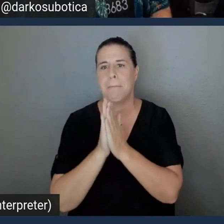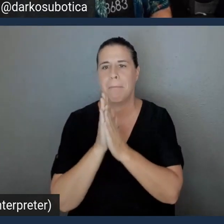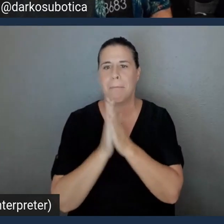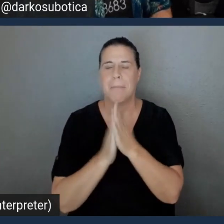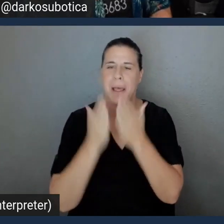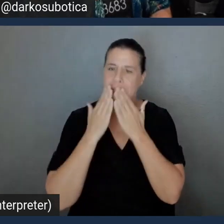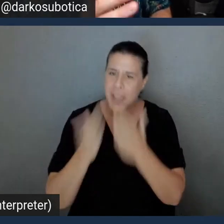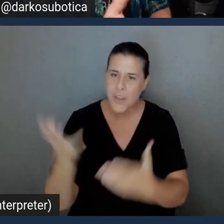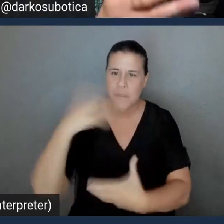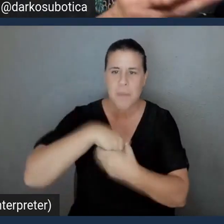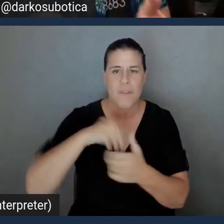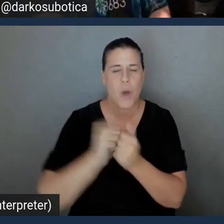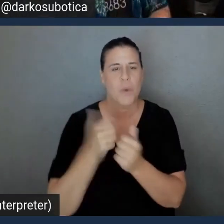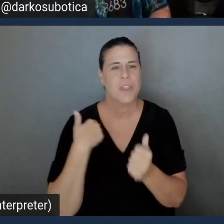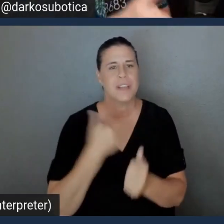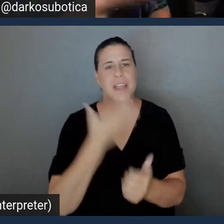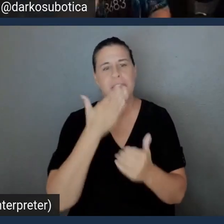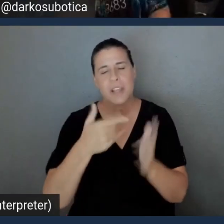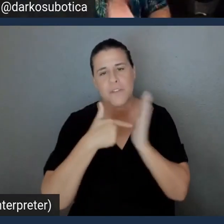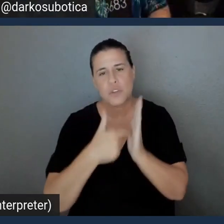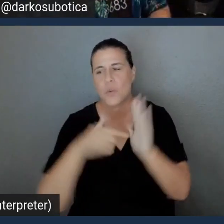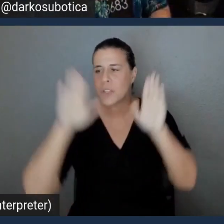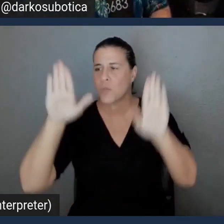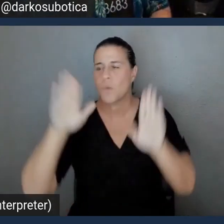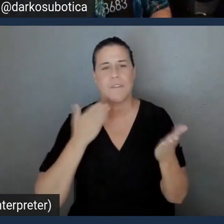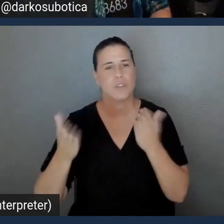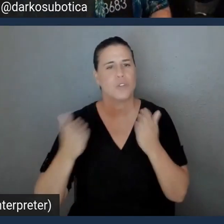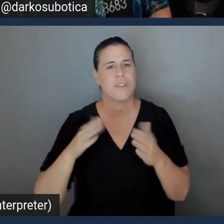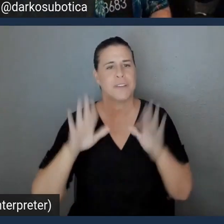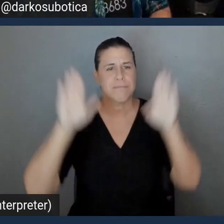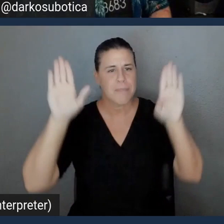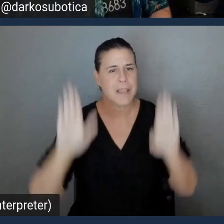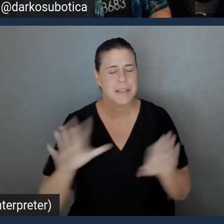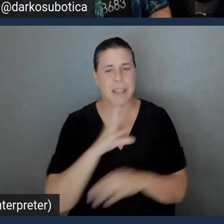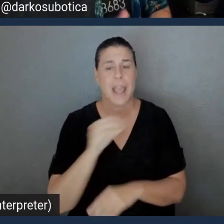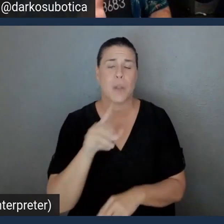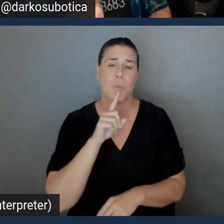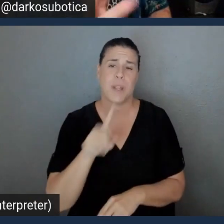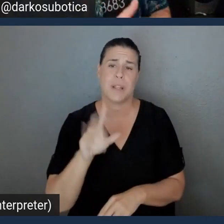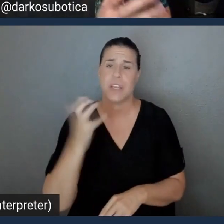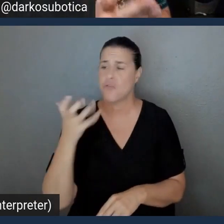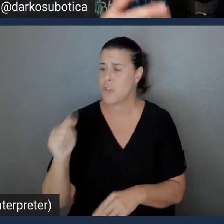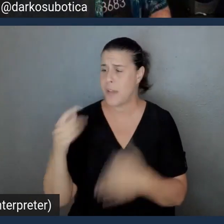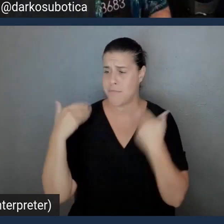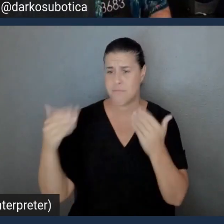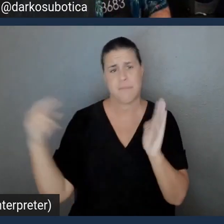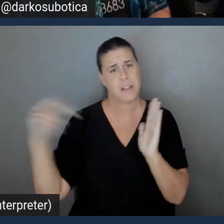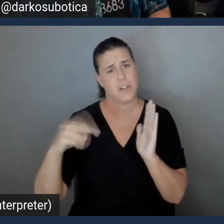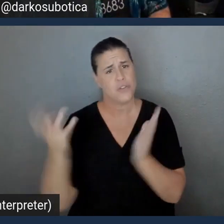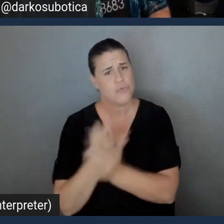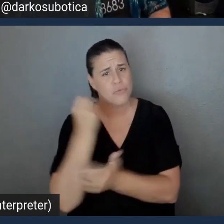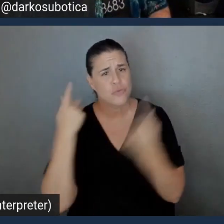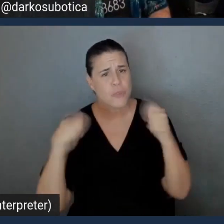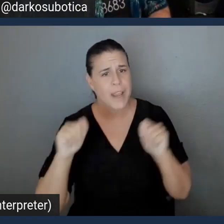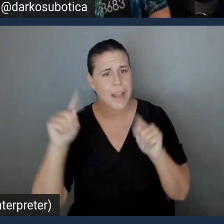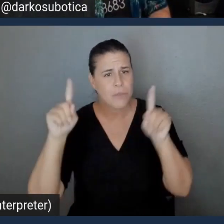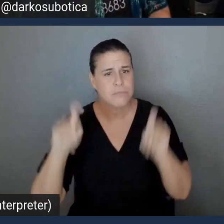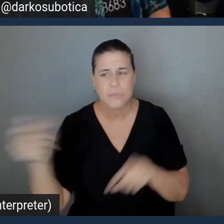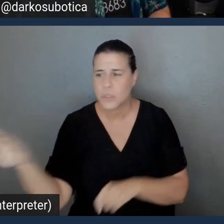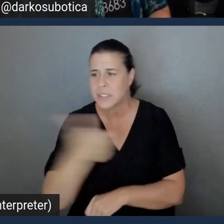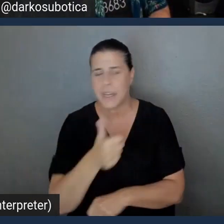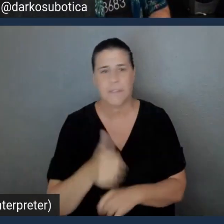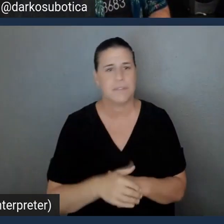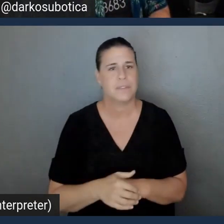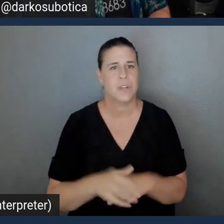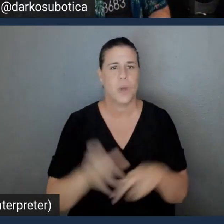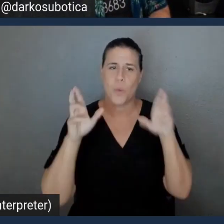part of this. Thank you for showing this amazing service. I think it's wonderful. And chat, yeah, check it out. Try it out as well. Kaustubh,